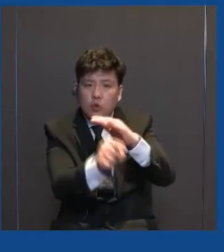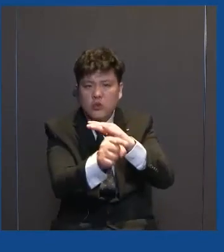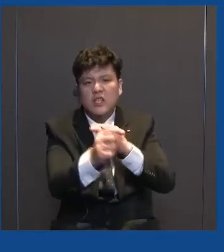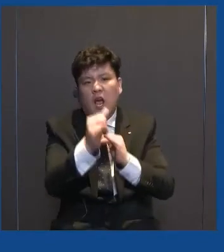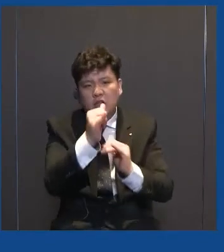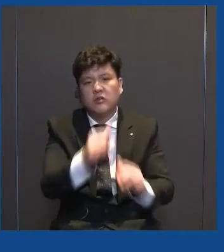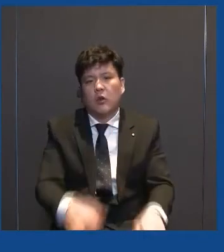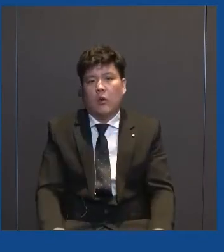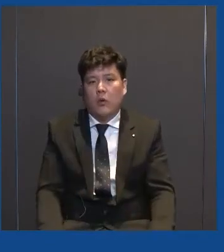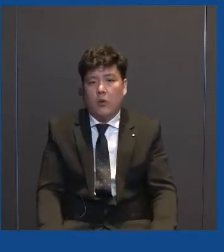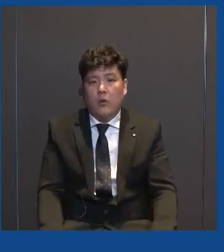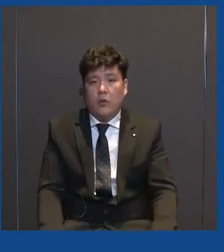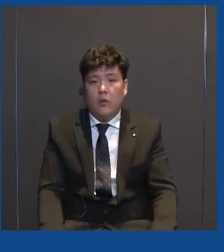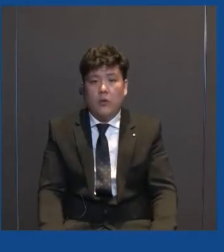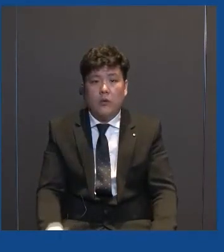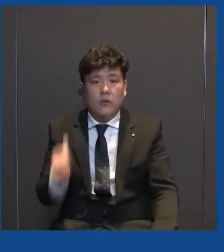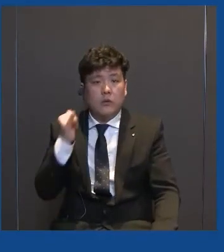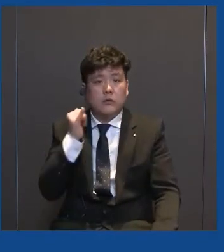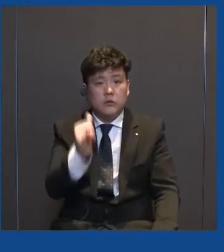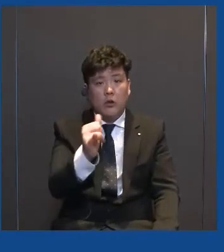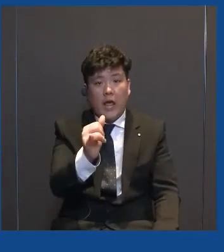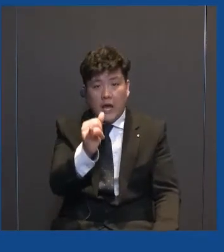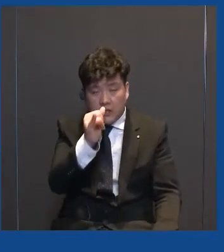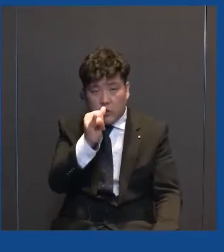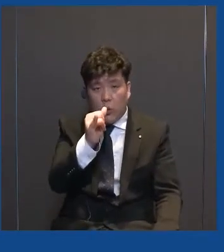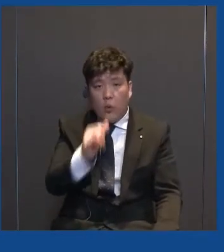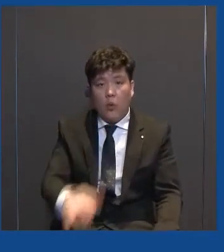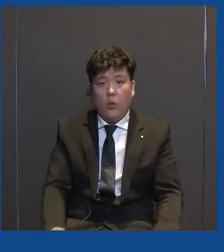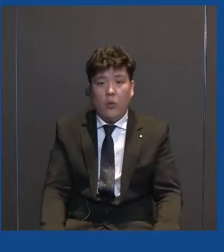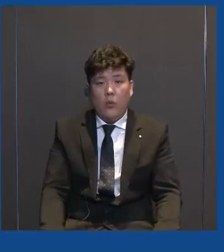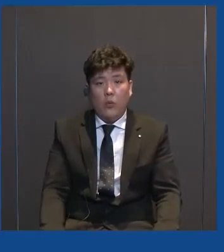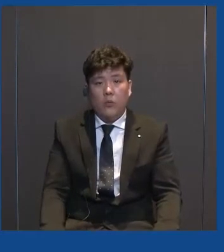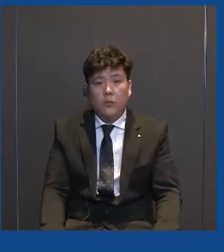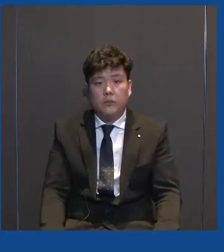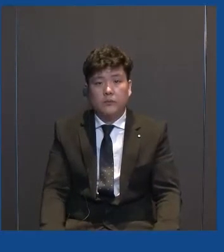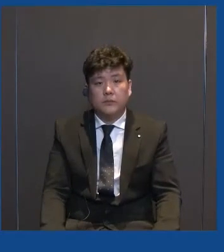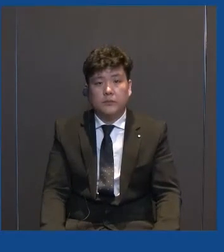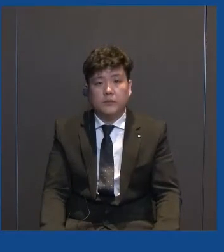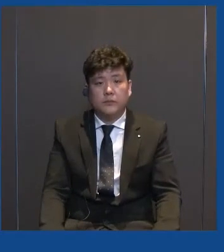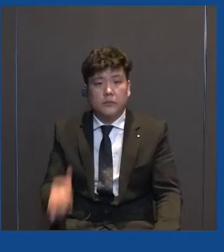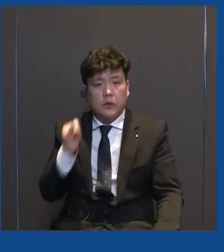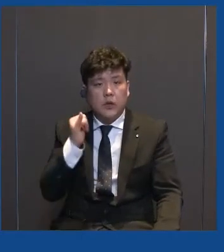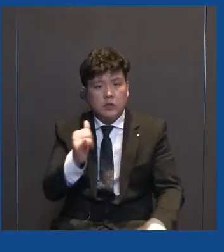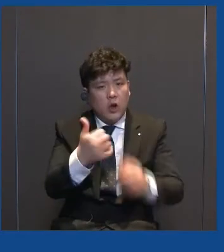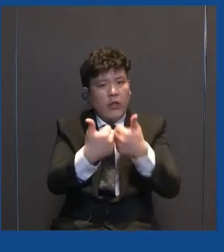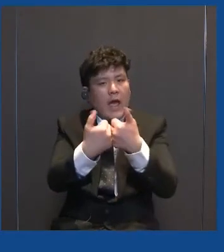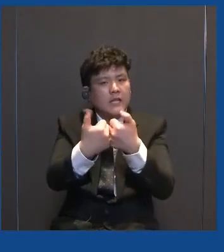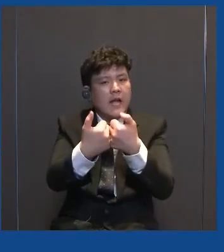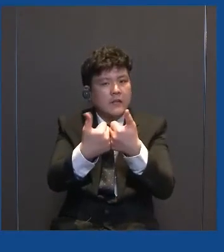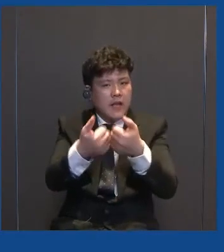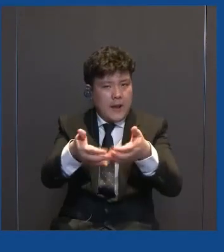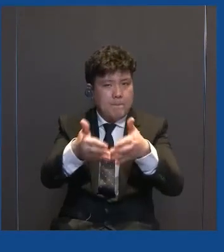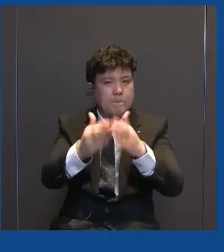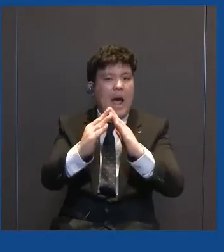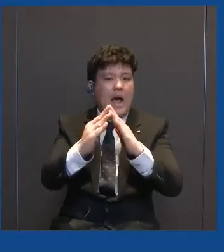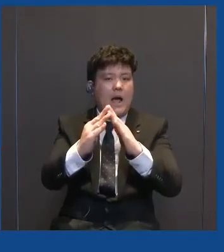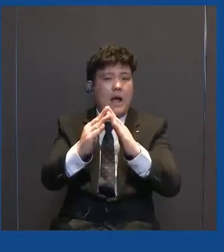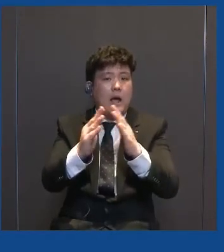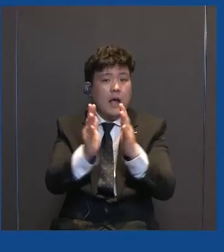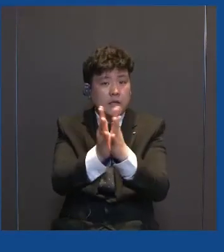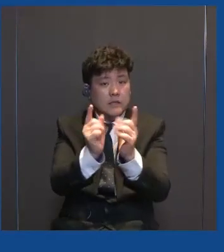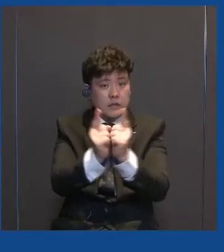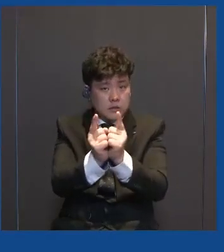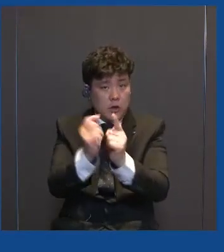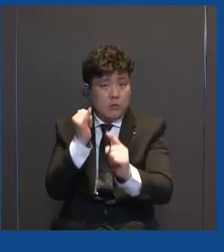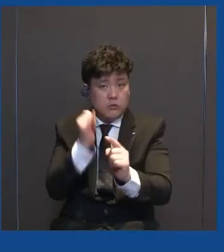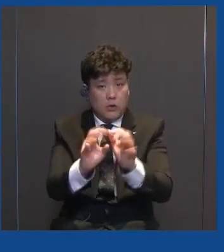so-called lifelines, for people could call and talk to people. This was the bottom line for the time when